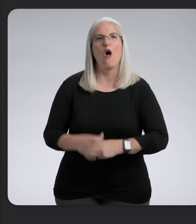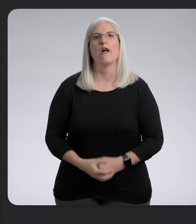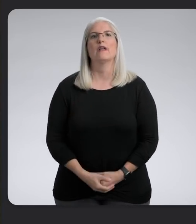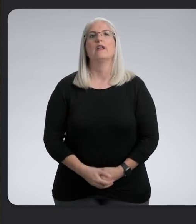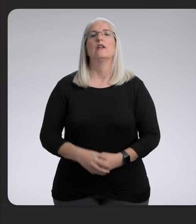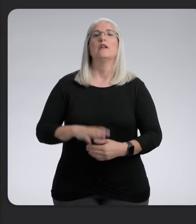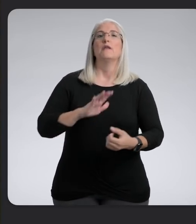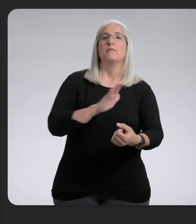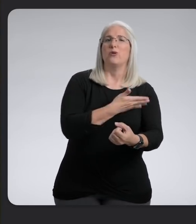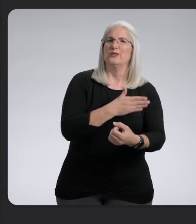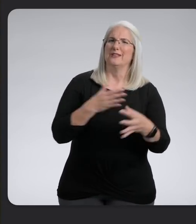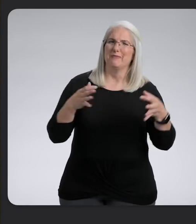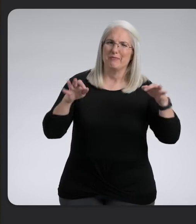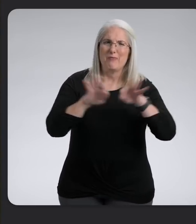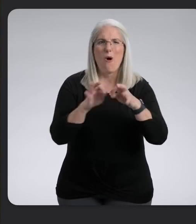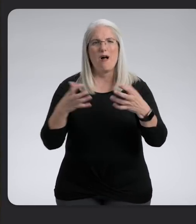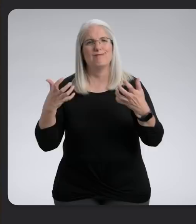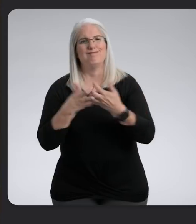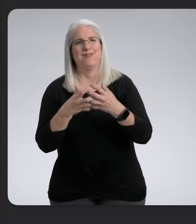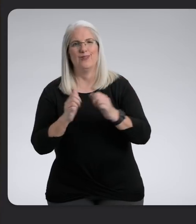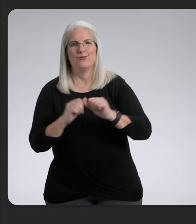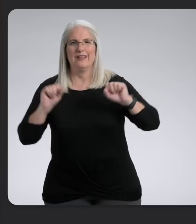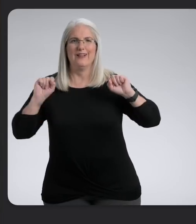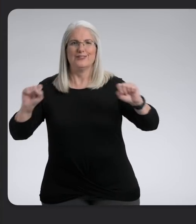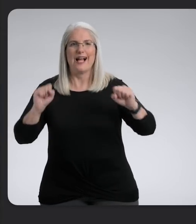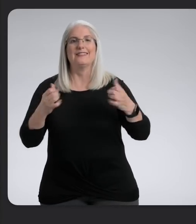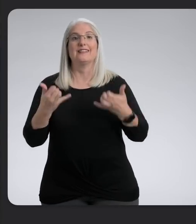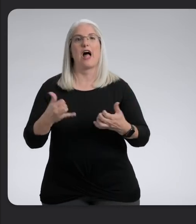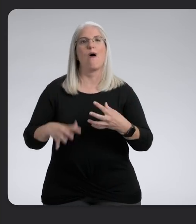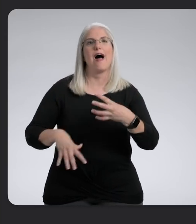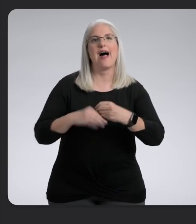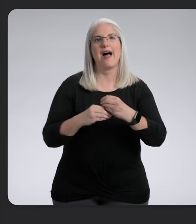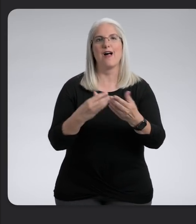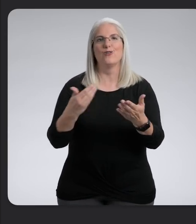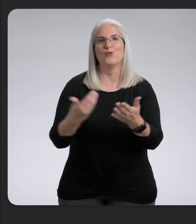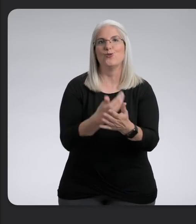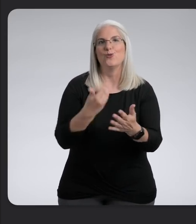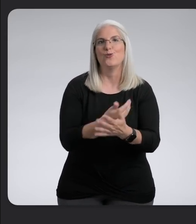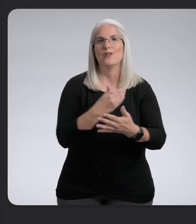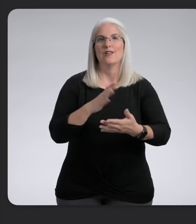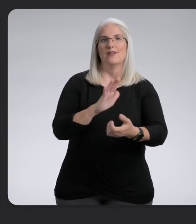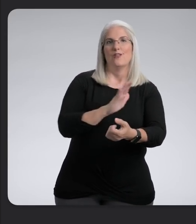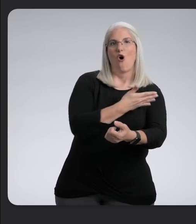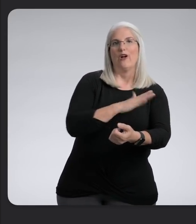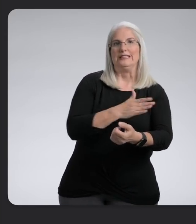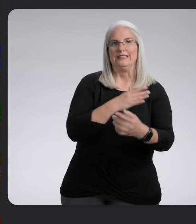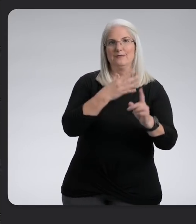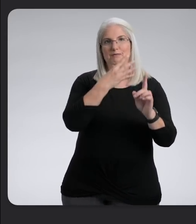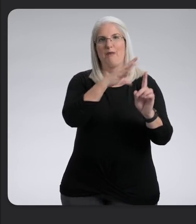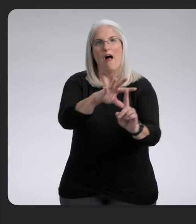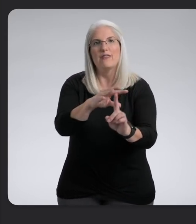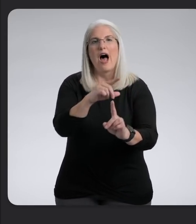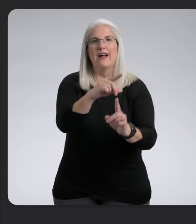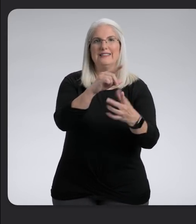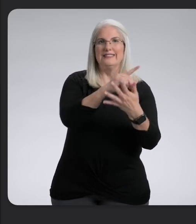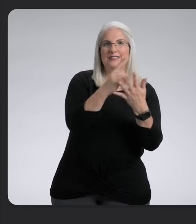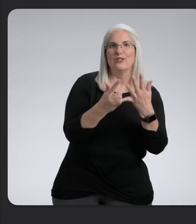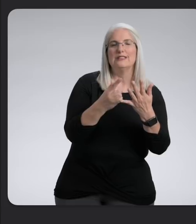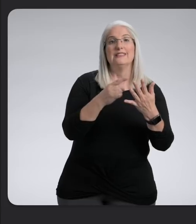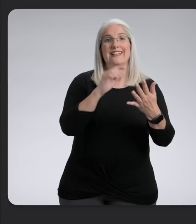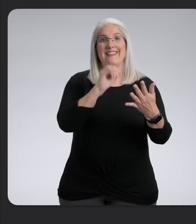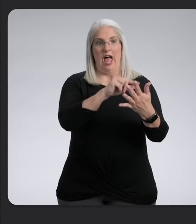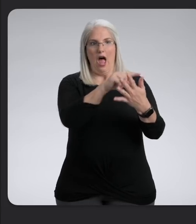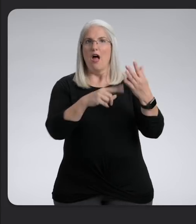Plus experience, we're introducing a new Artist Spotlight series. Each workout features an entire playlist from Lady